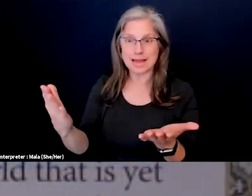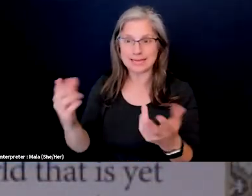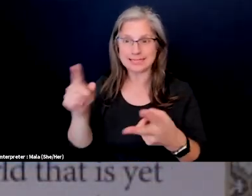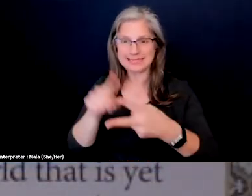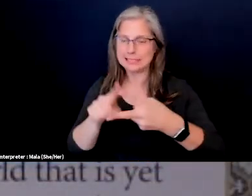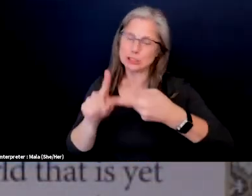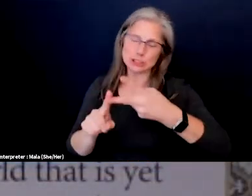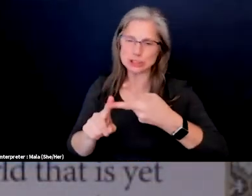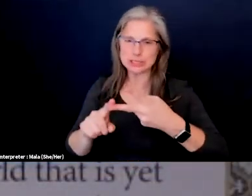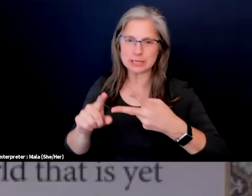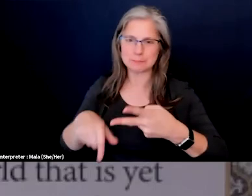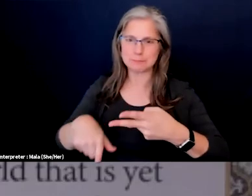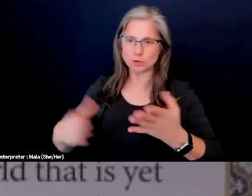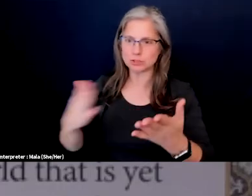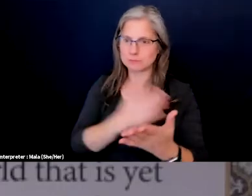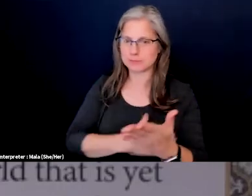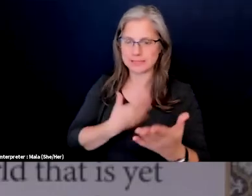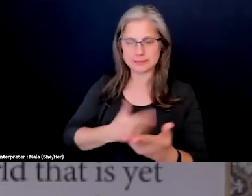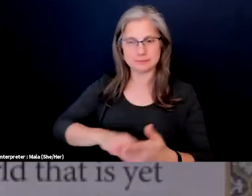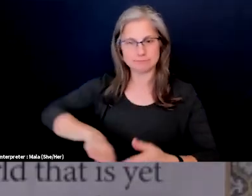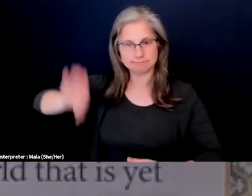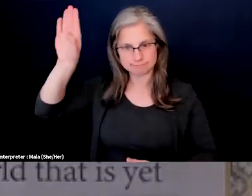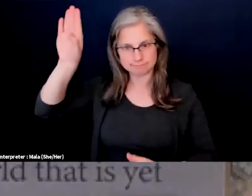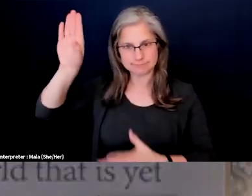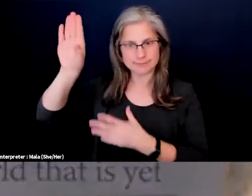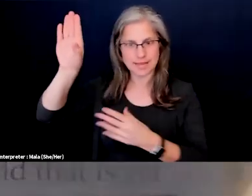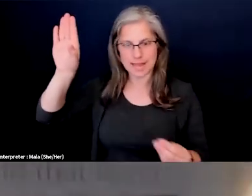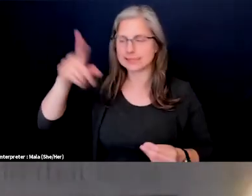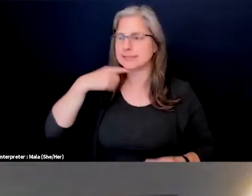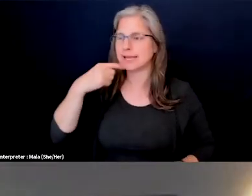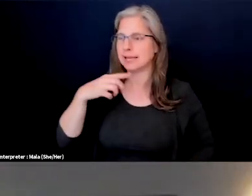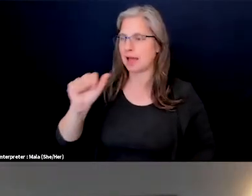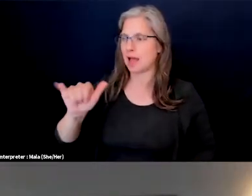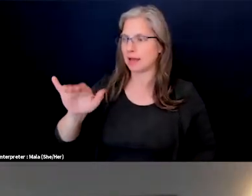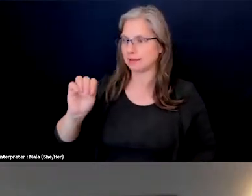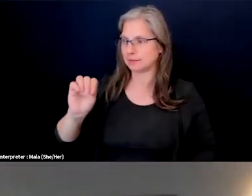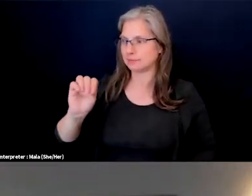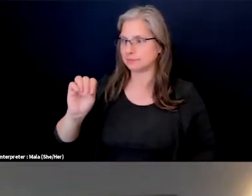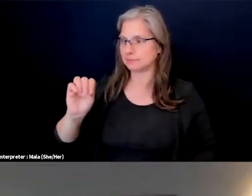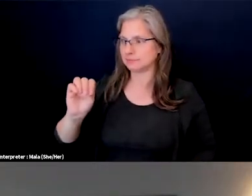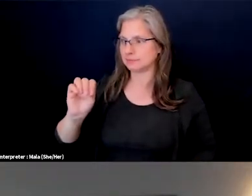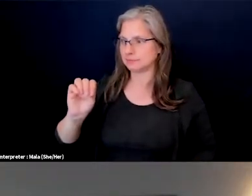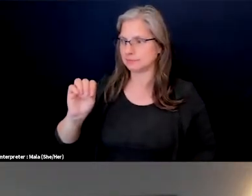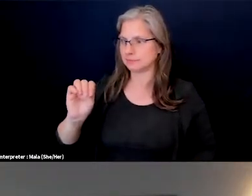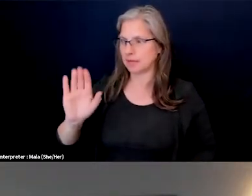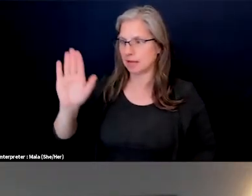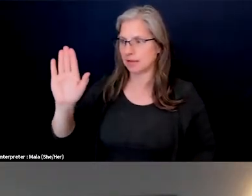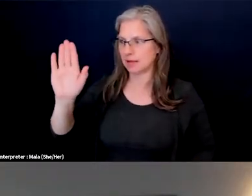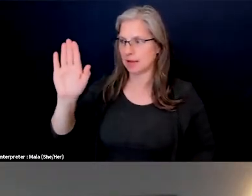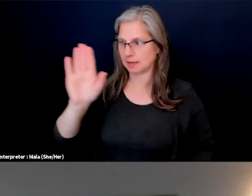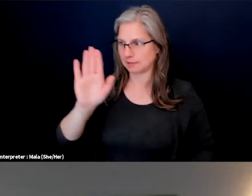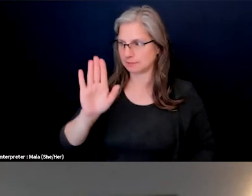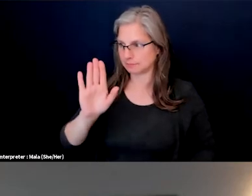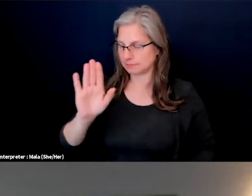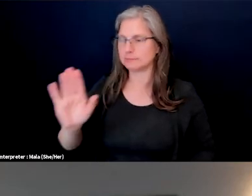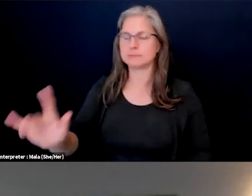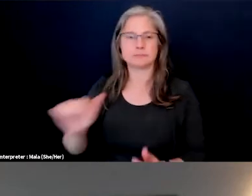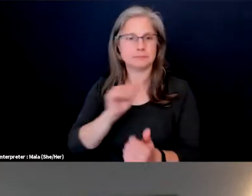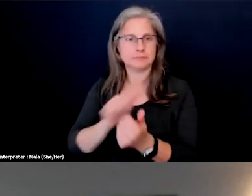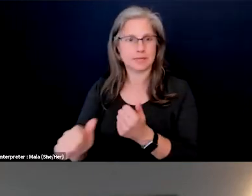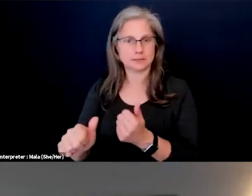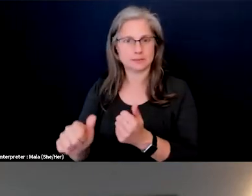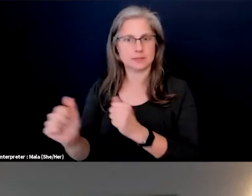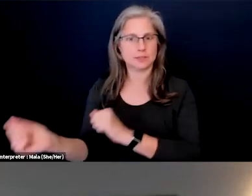motion, please signify by raising your hand and saying aye. Aye. Aye. The motion